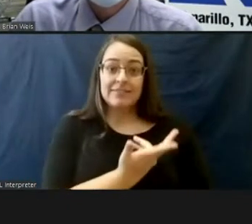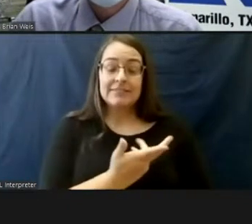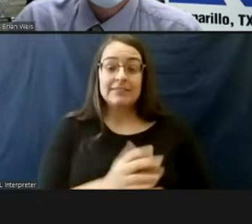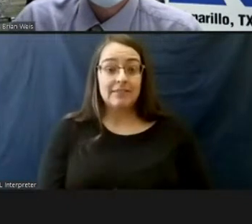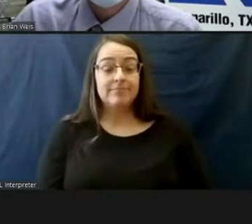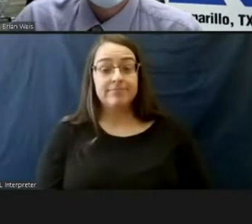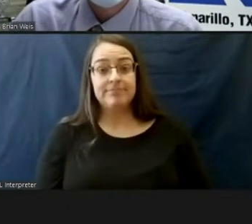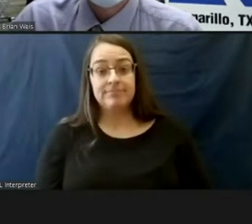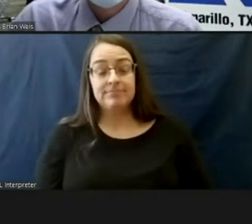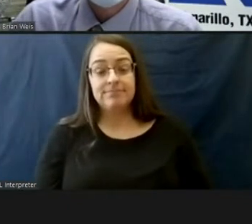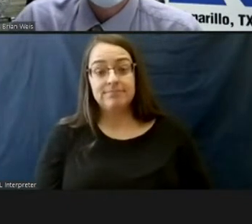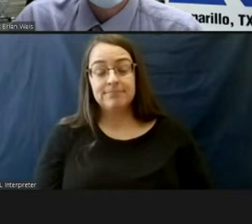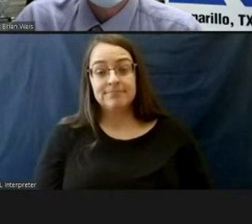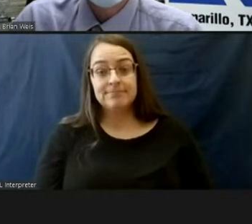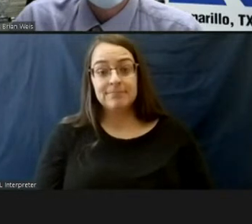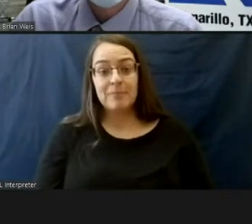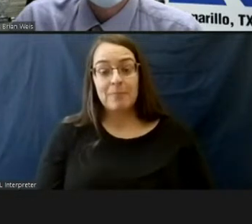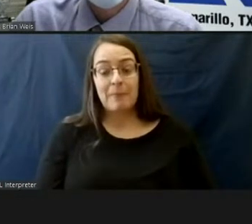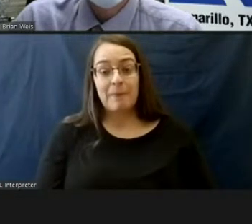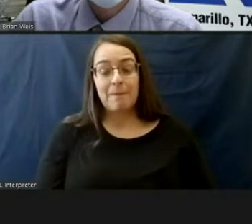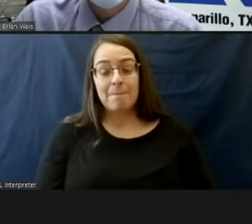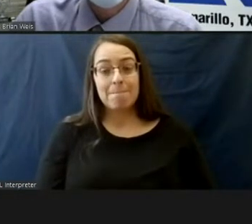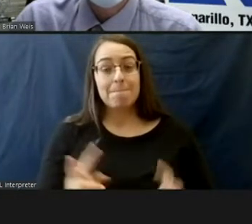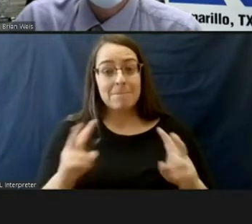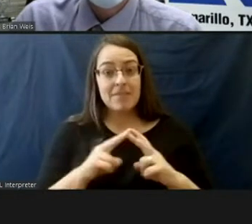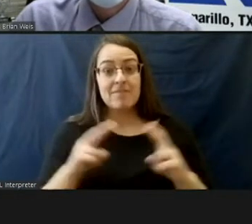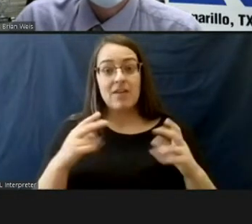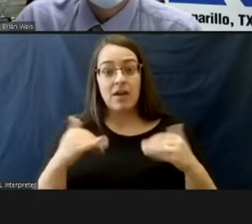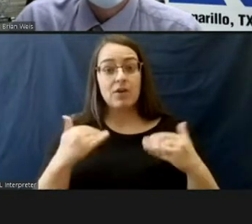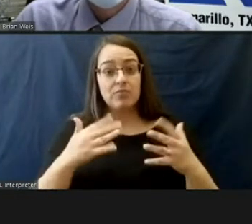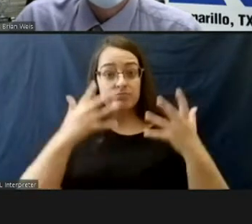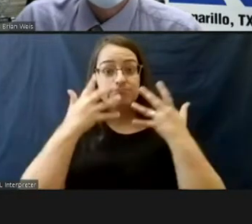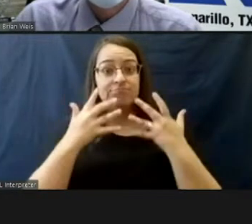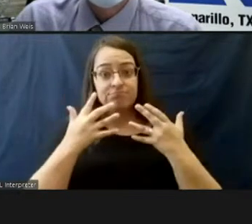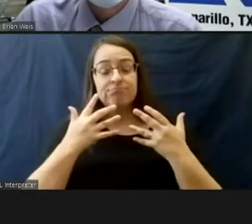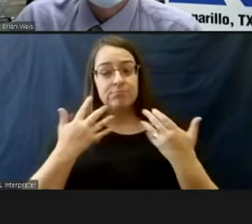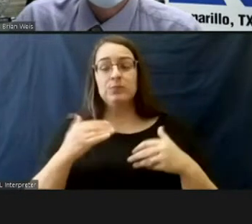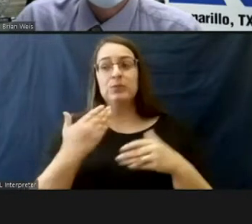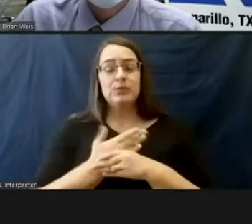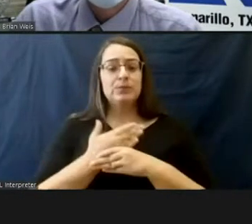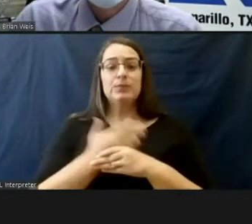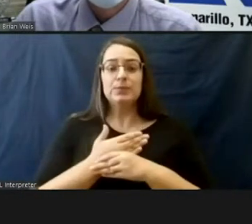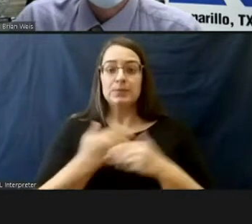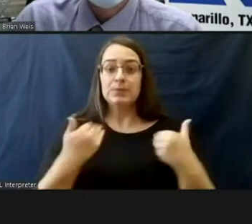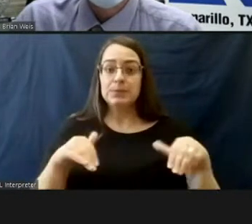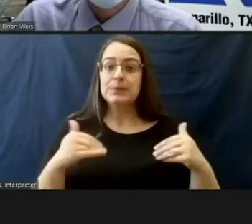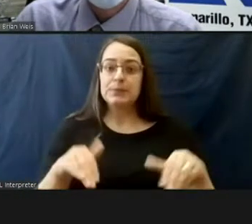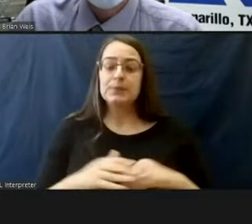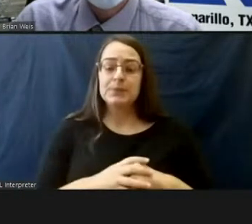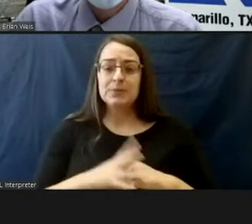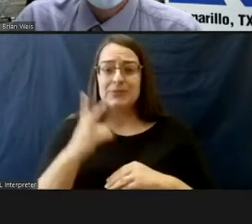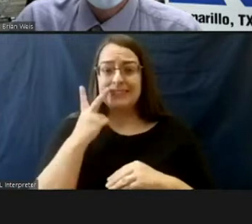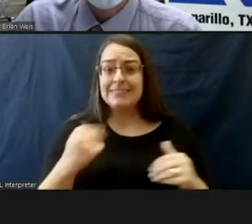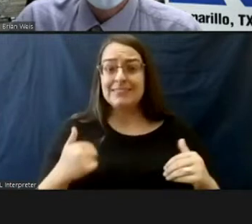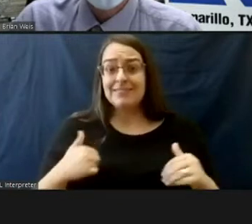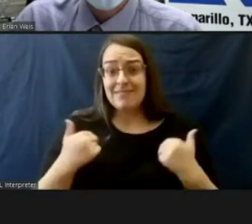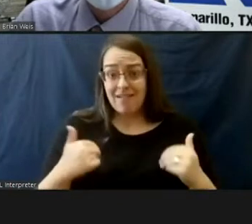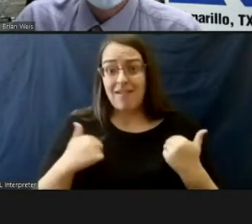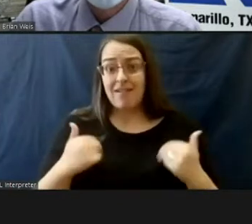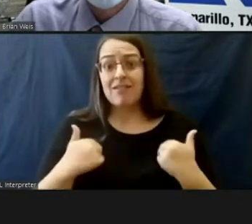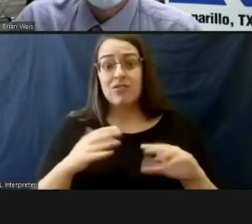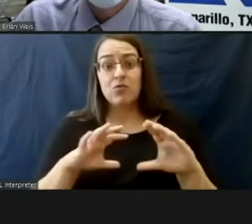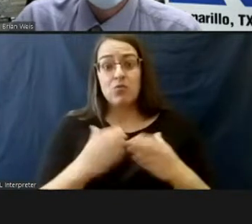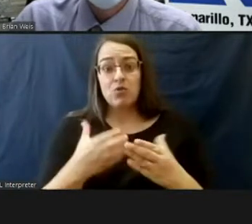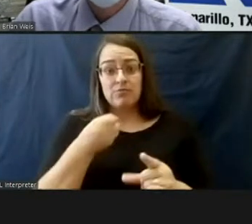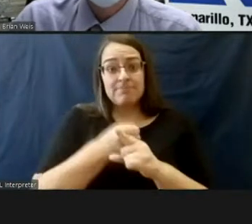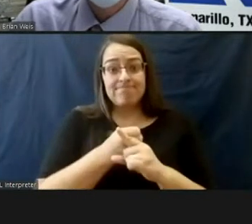unvaccinated. It's a disturbing trend. Furthermore, we're seeing a younger patient population, as we've said time and